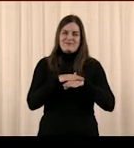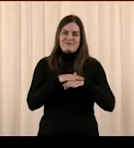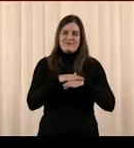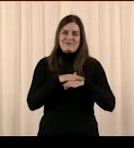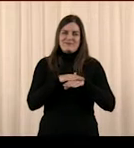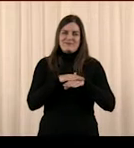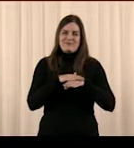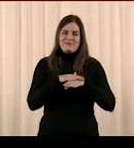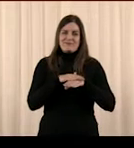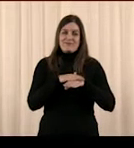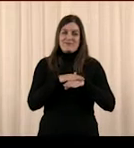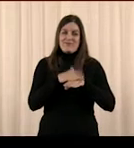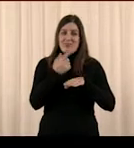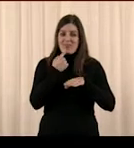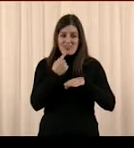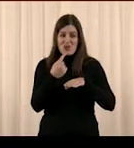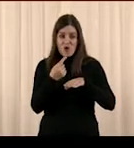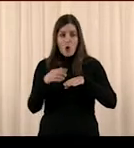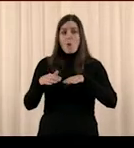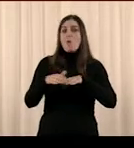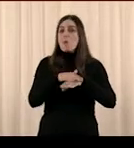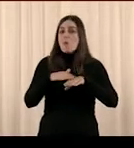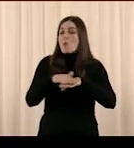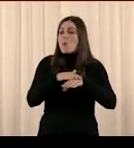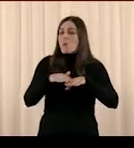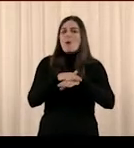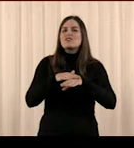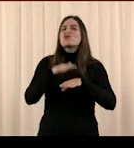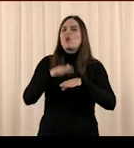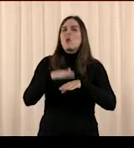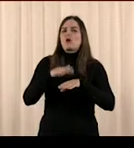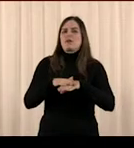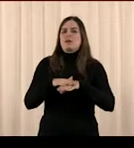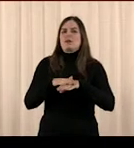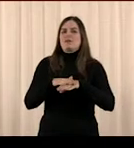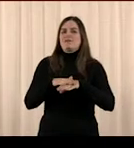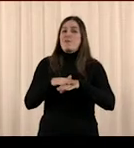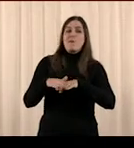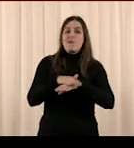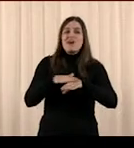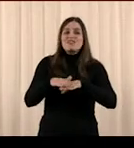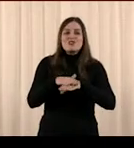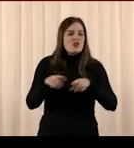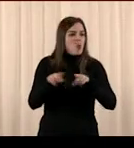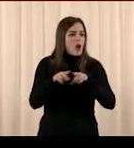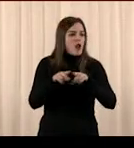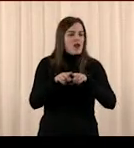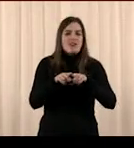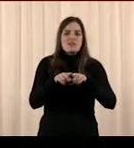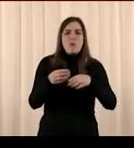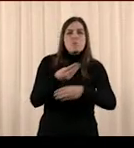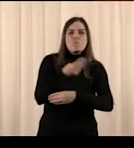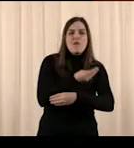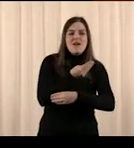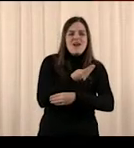as the need for a child to walk. Tan básico como la necesidad que tiene un niño de